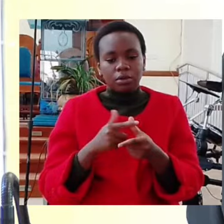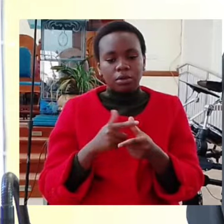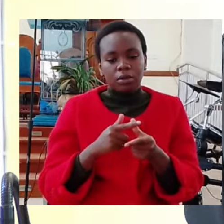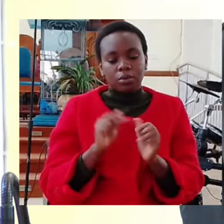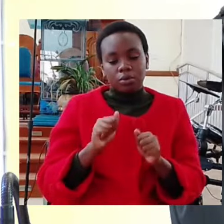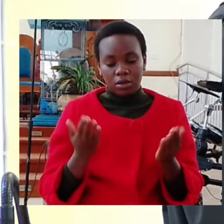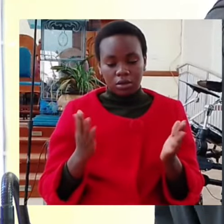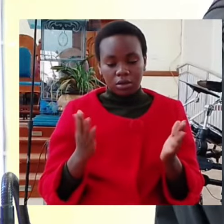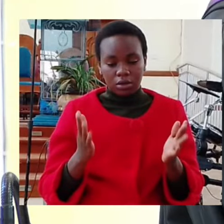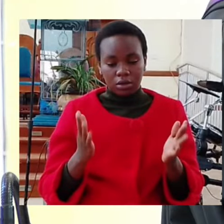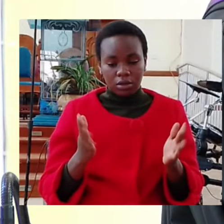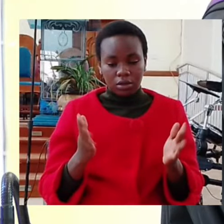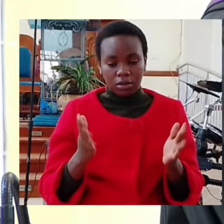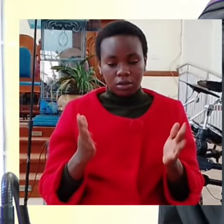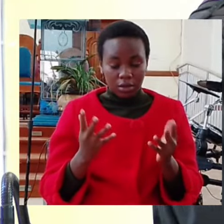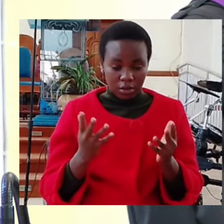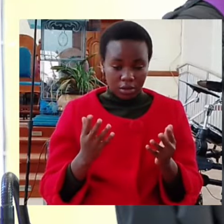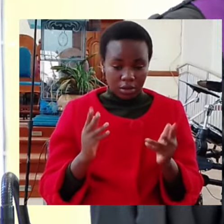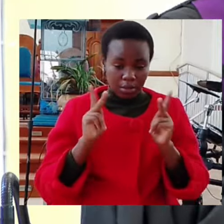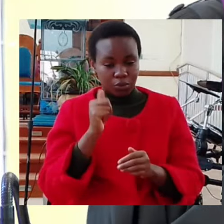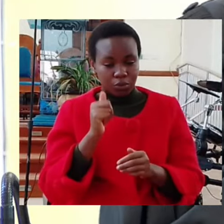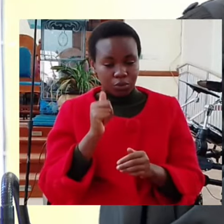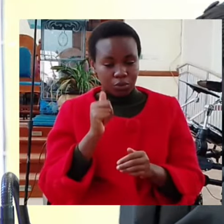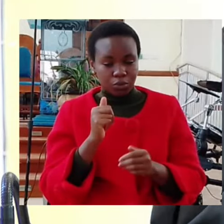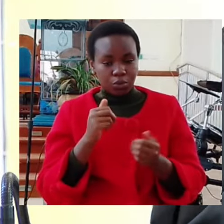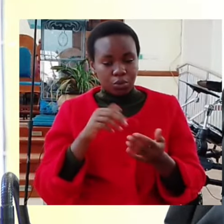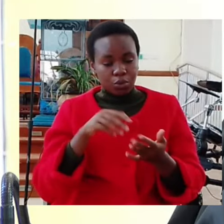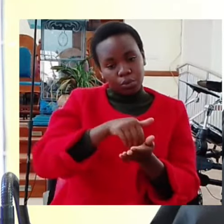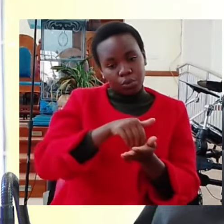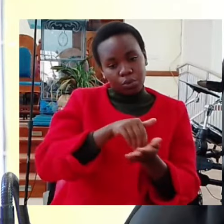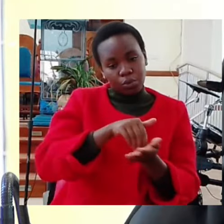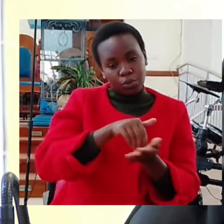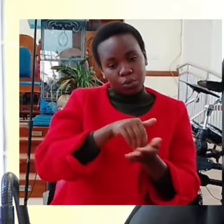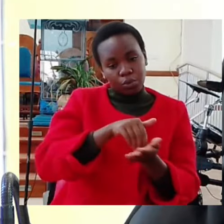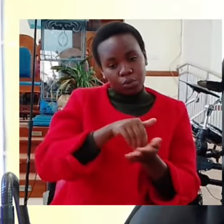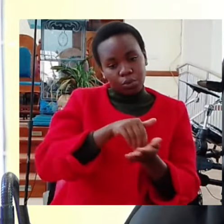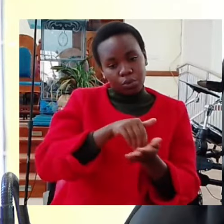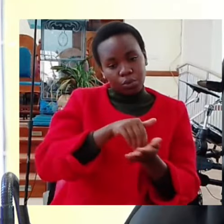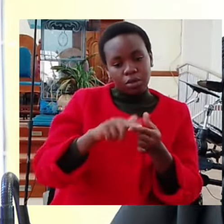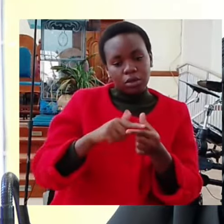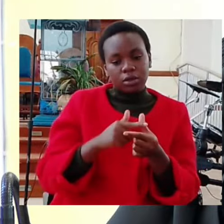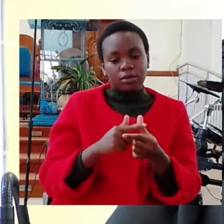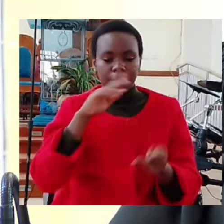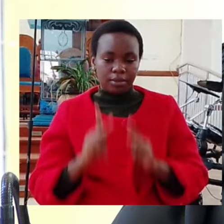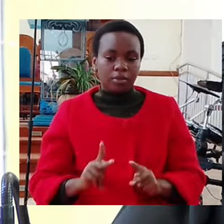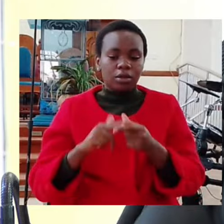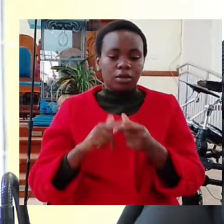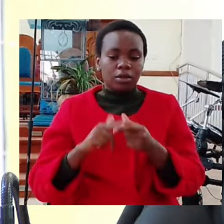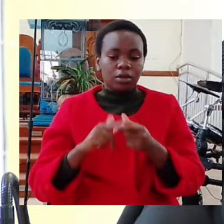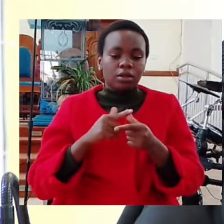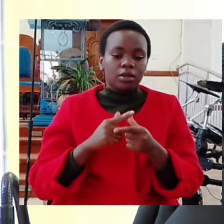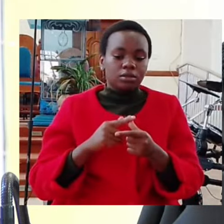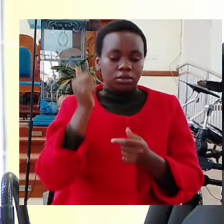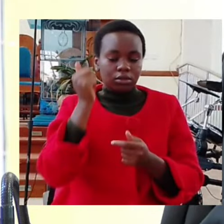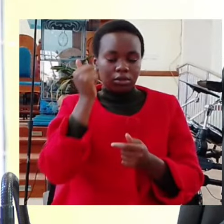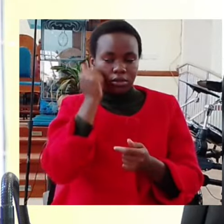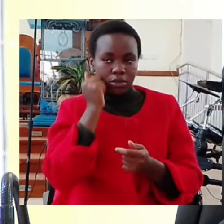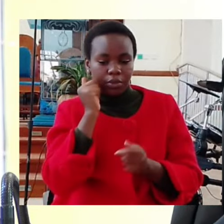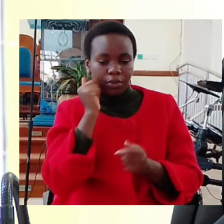iria mundu ahinyiririkite. Hindi iria mundu akuiriirwo. Hedea modu warwaretie, hedea modu